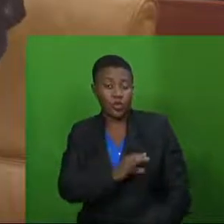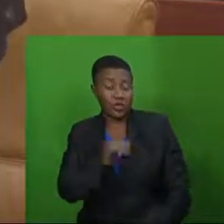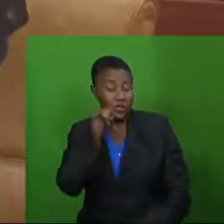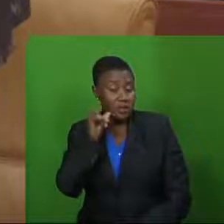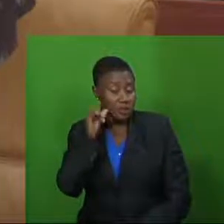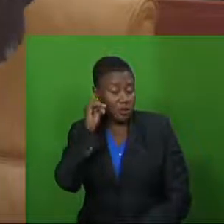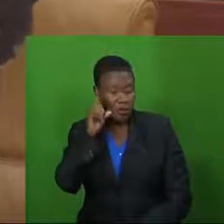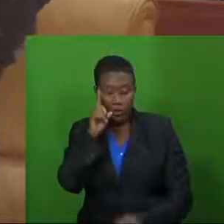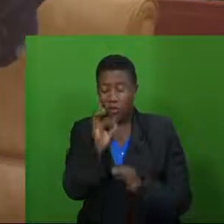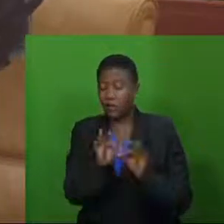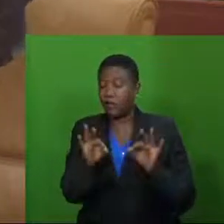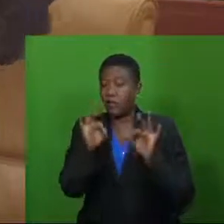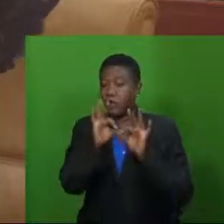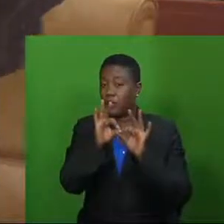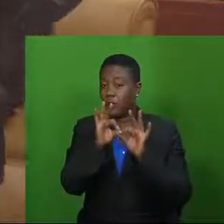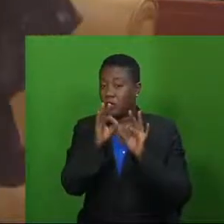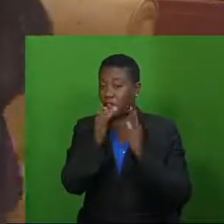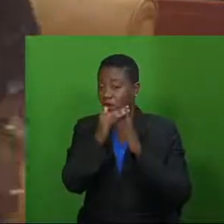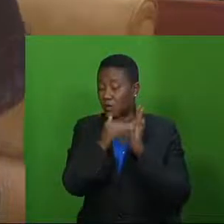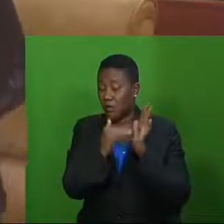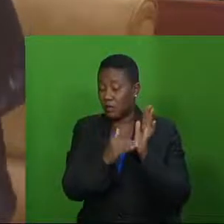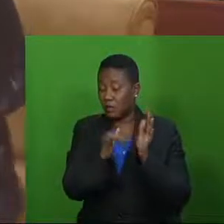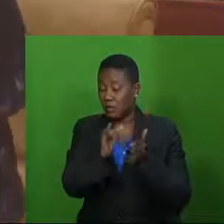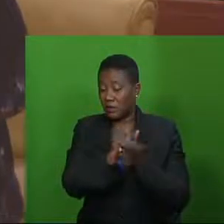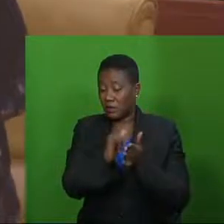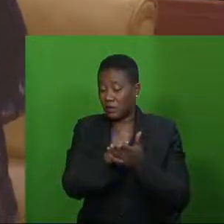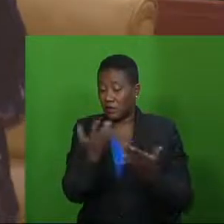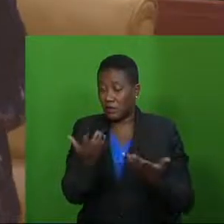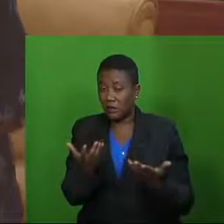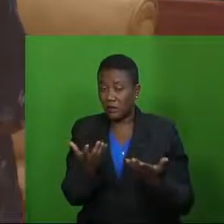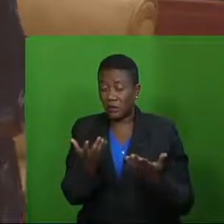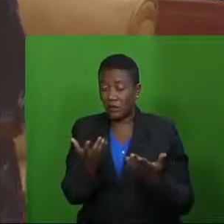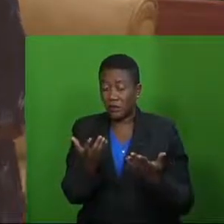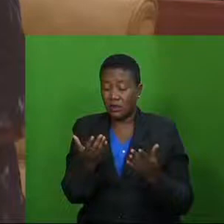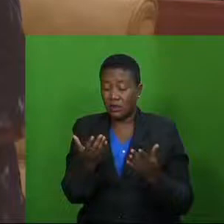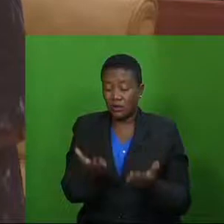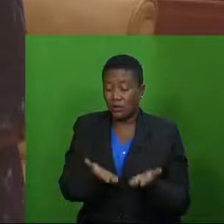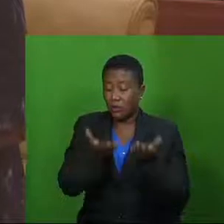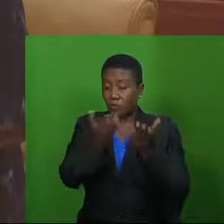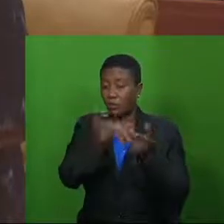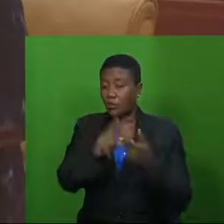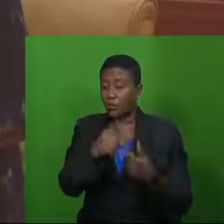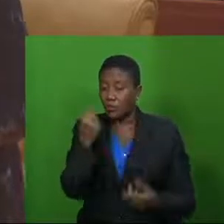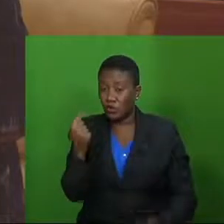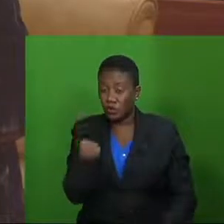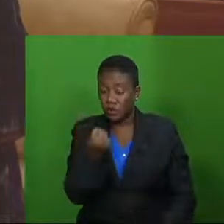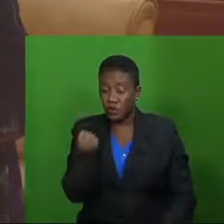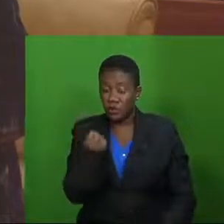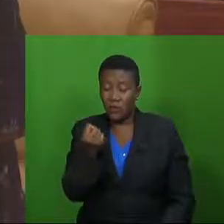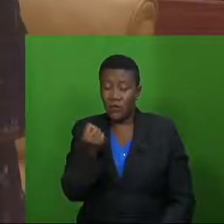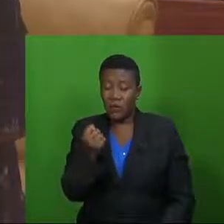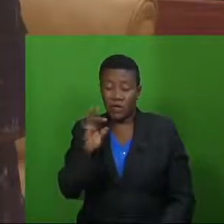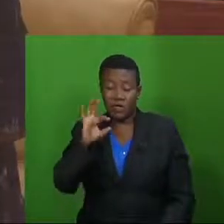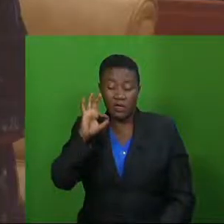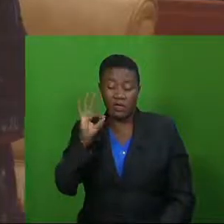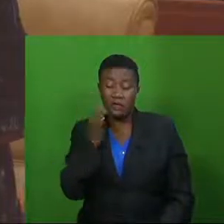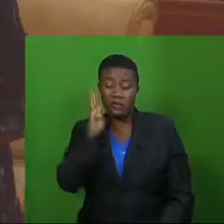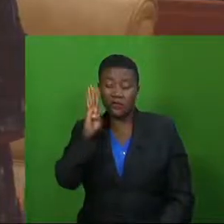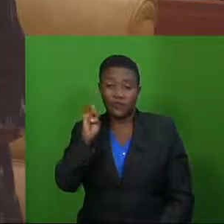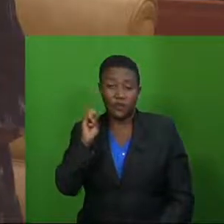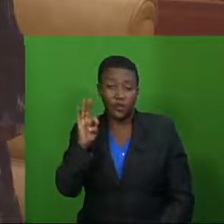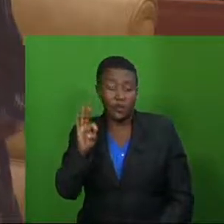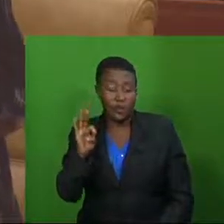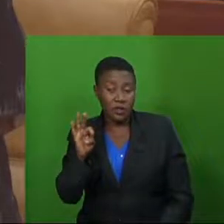important item that was slated for Tuesday, 9th February